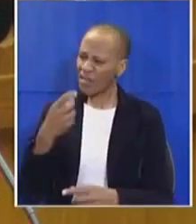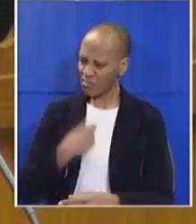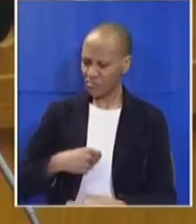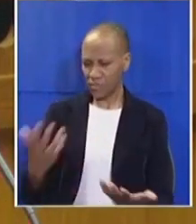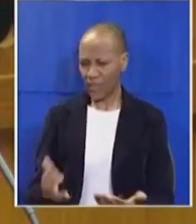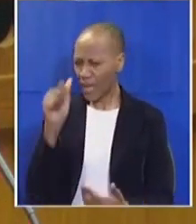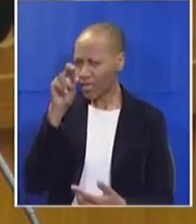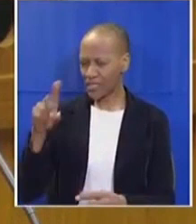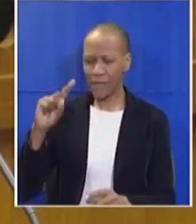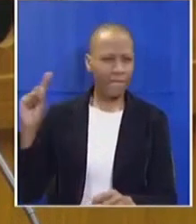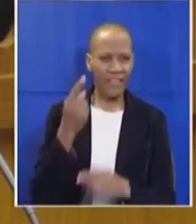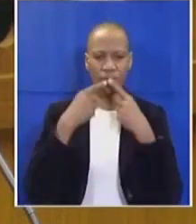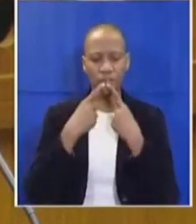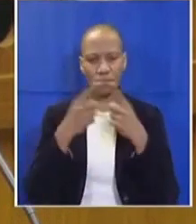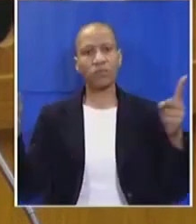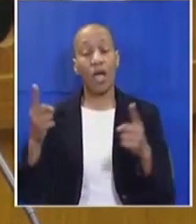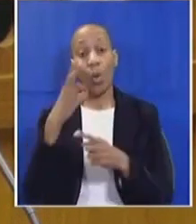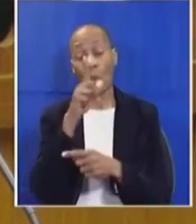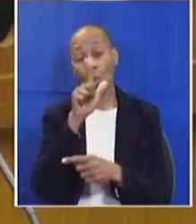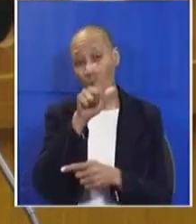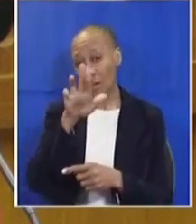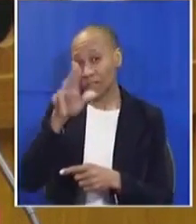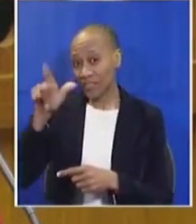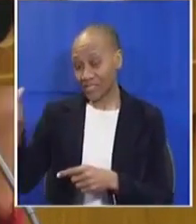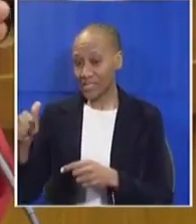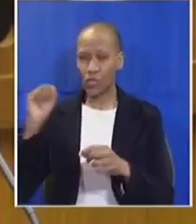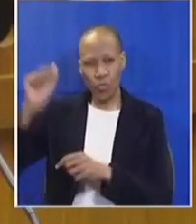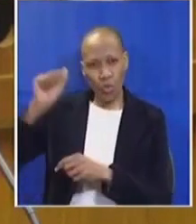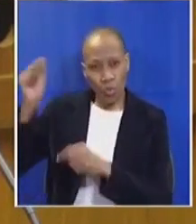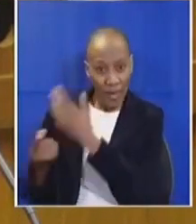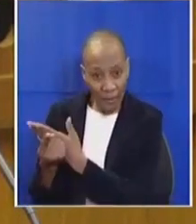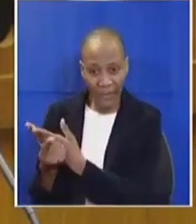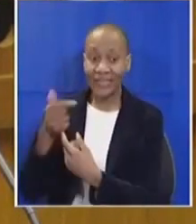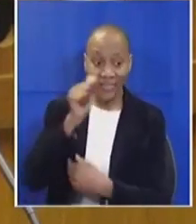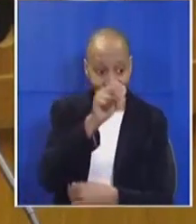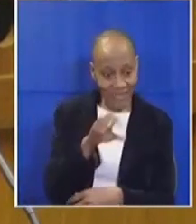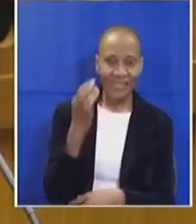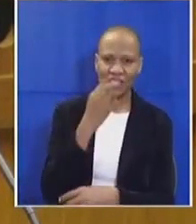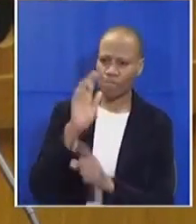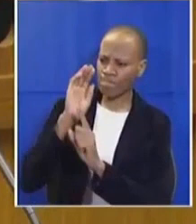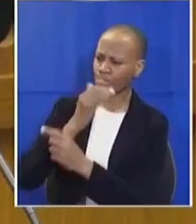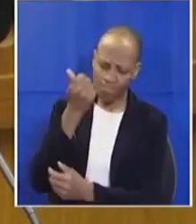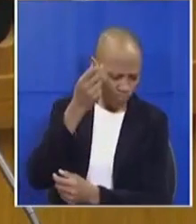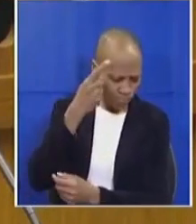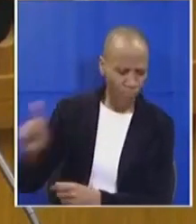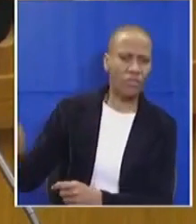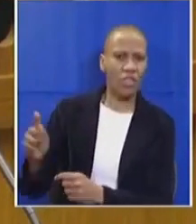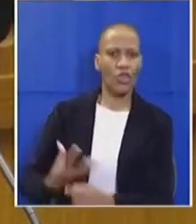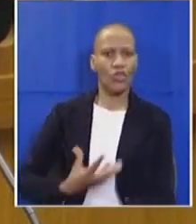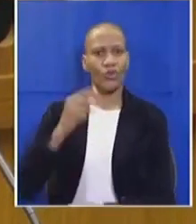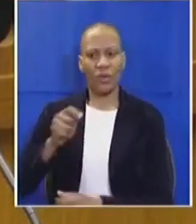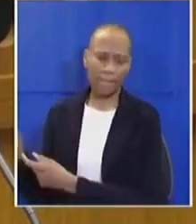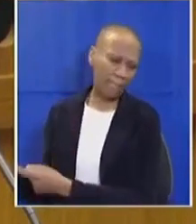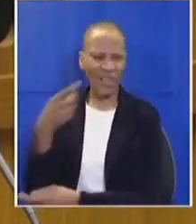first statement on the 1976 Soweto uprising was to condemn the students, call on all of them to go